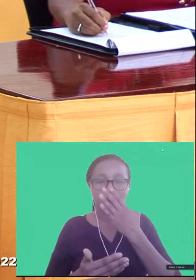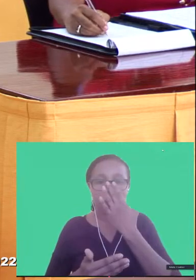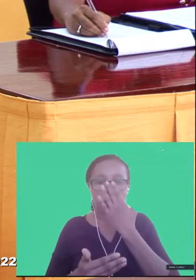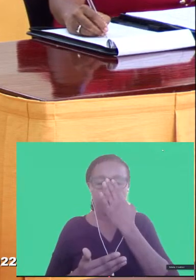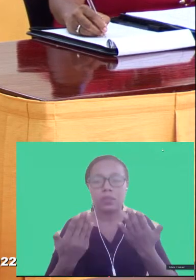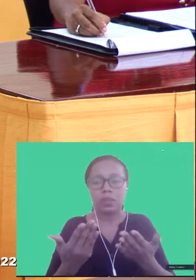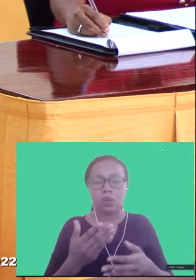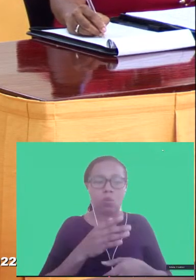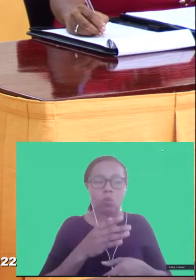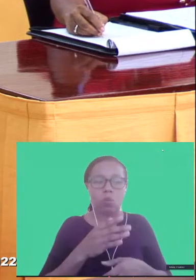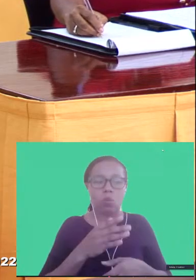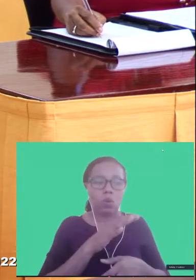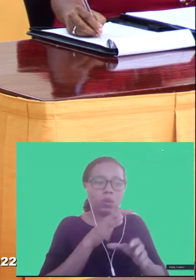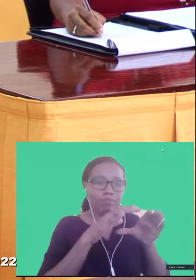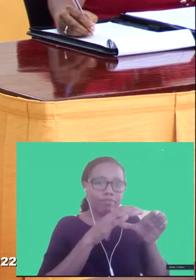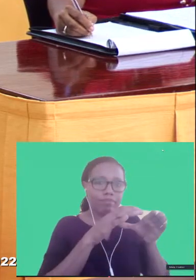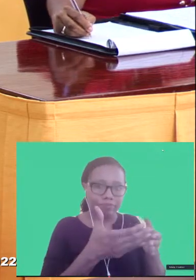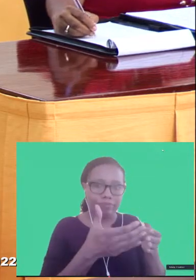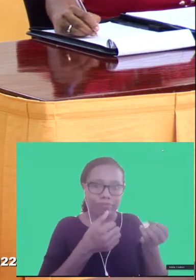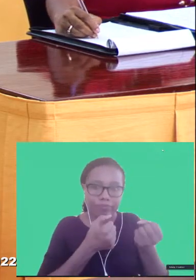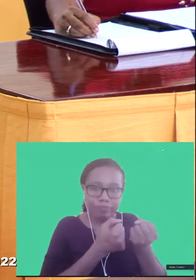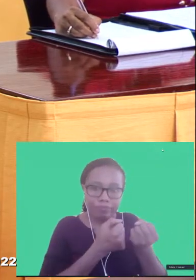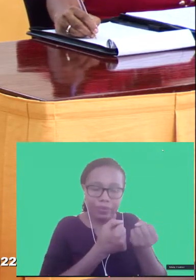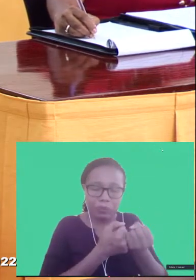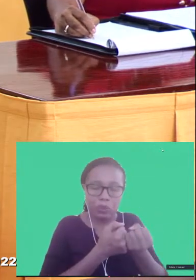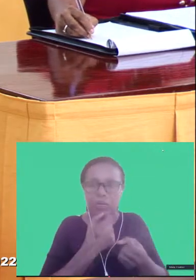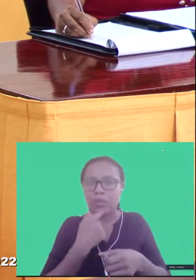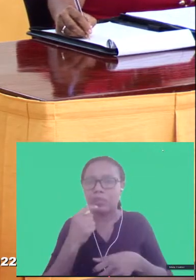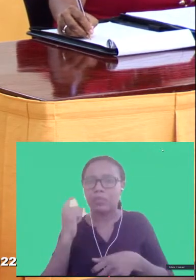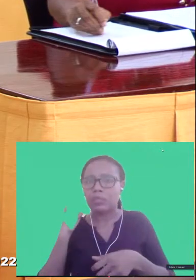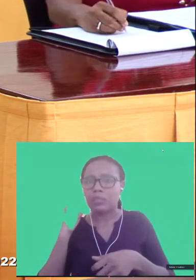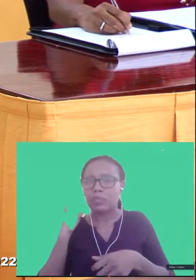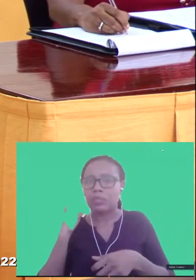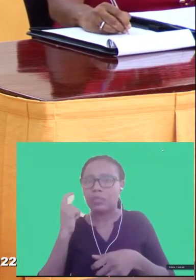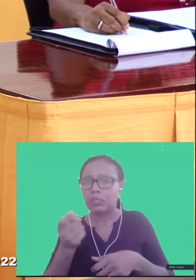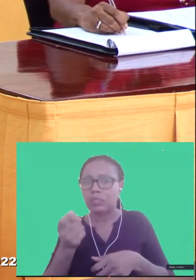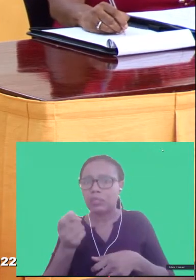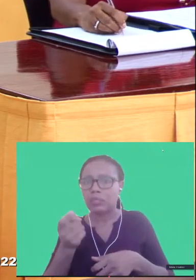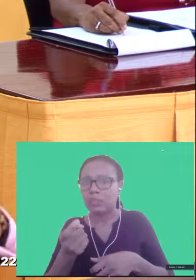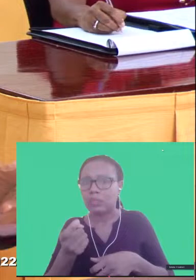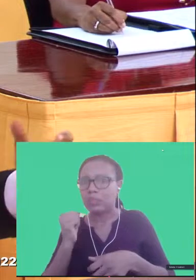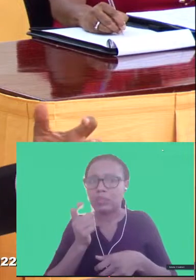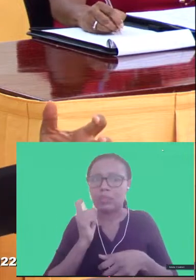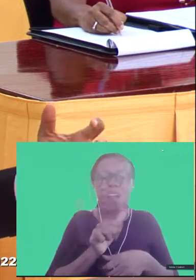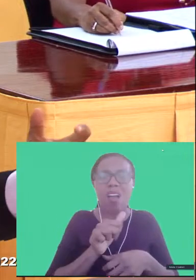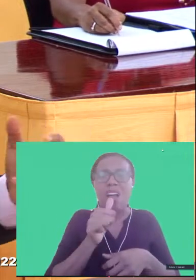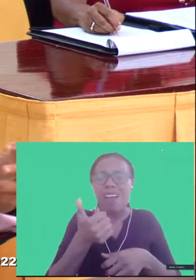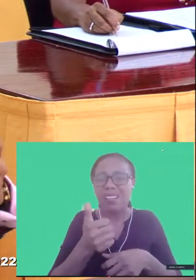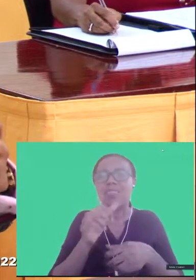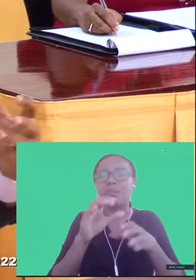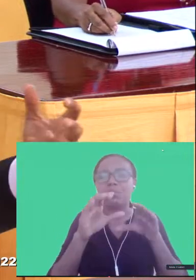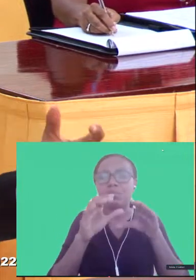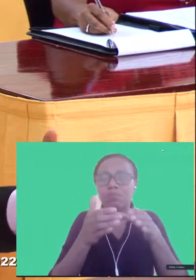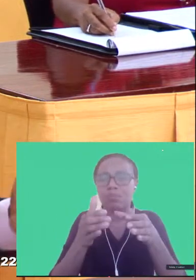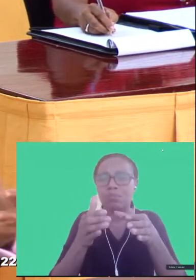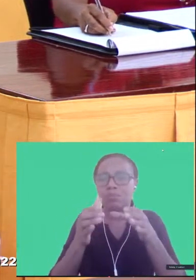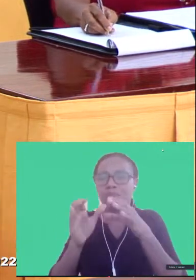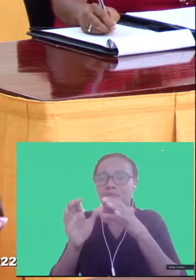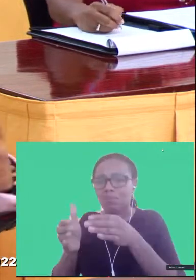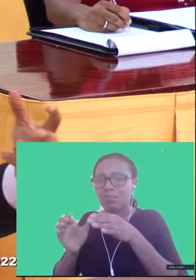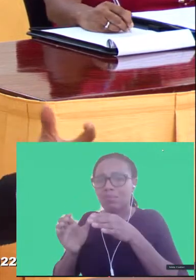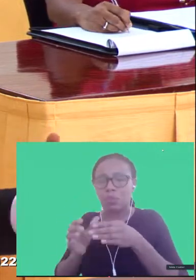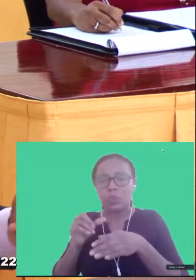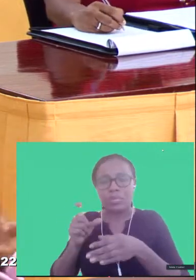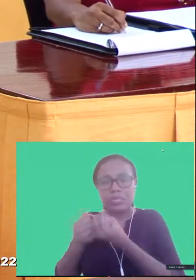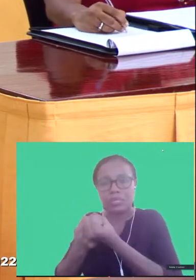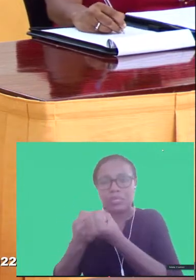be similarly disadvantaged, and the intention broadened in its scope and in its nature.